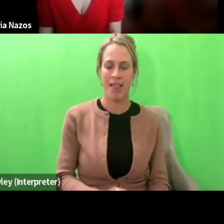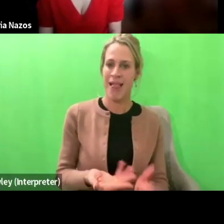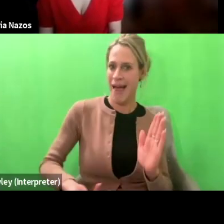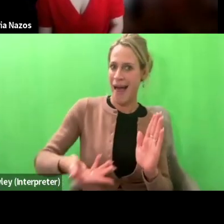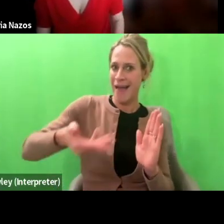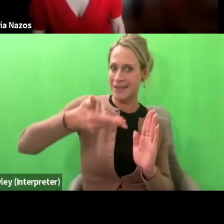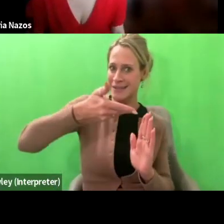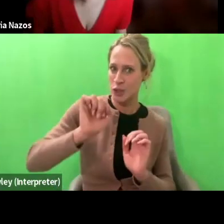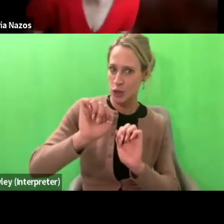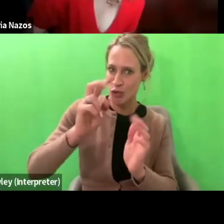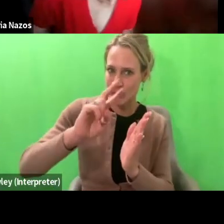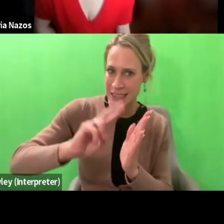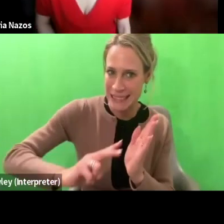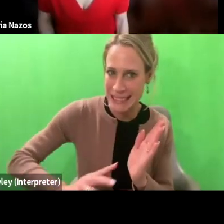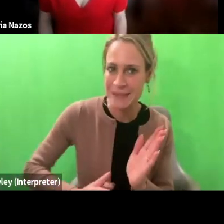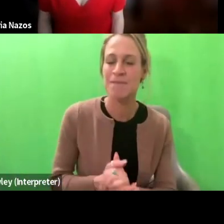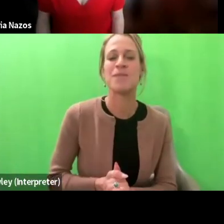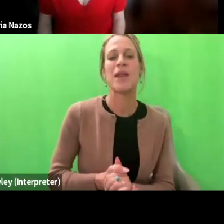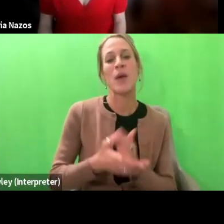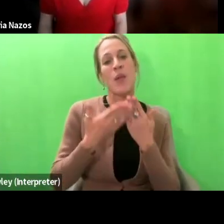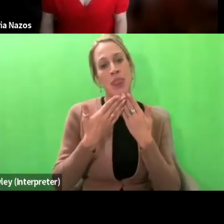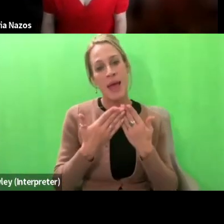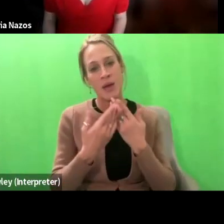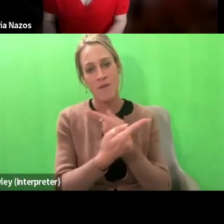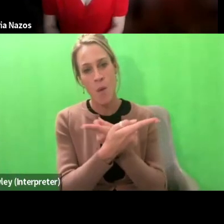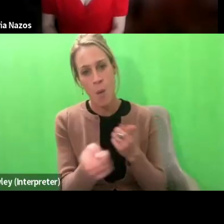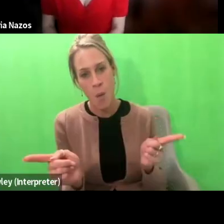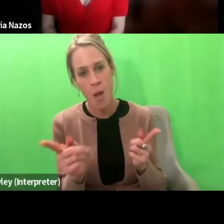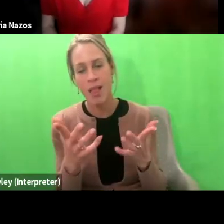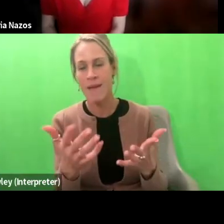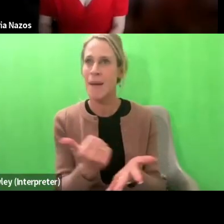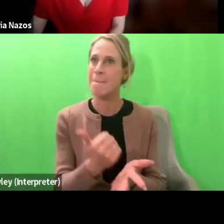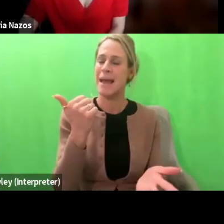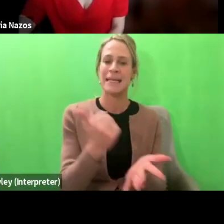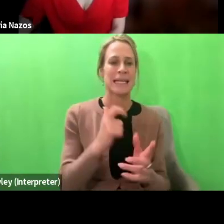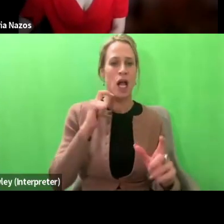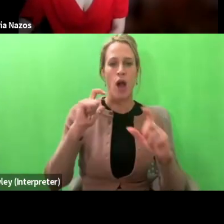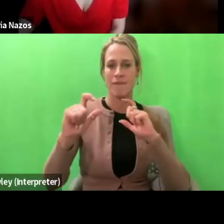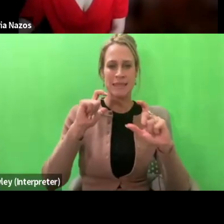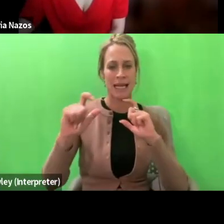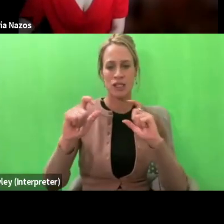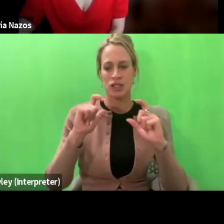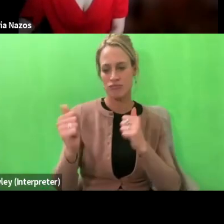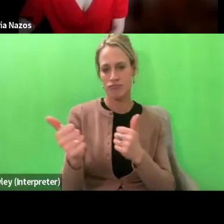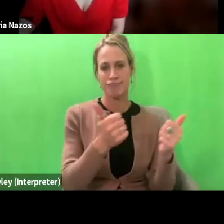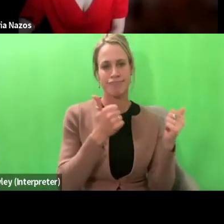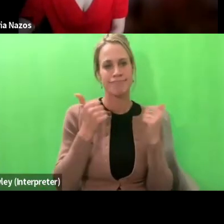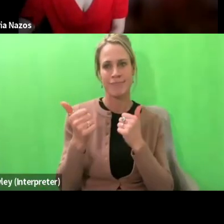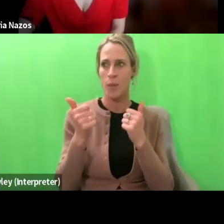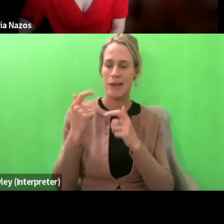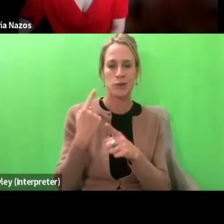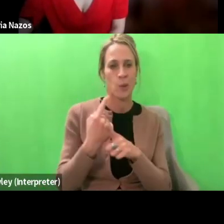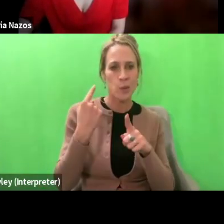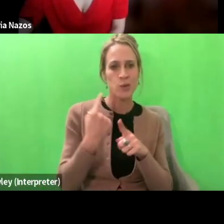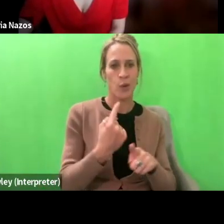reading list. Yeah, so thank you to all of you for this amazing conversation. We could have kept talking for hours,